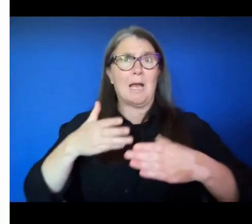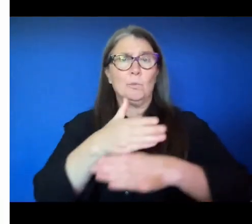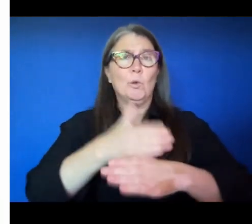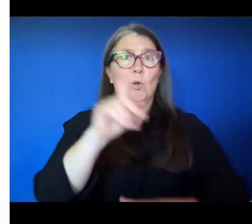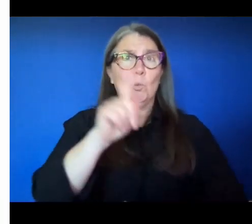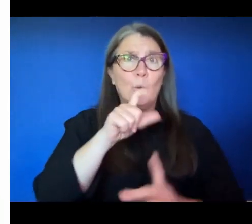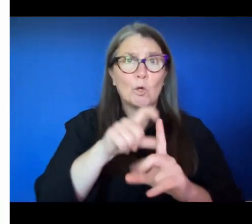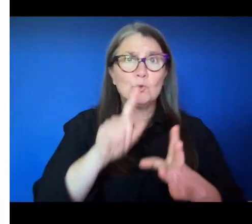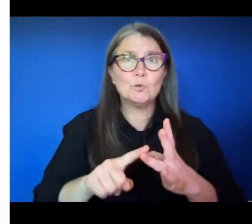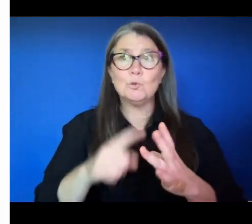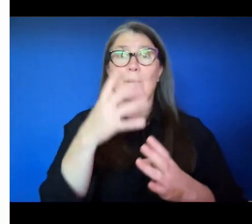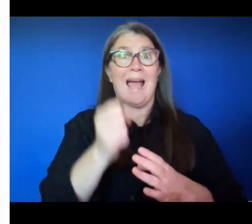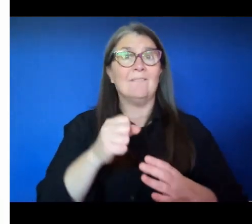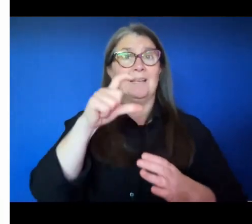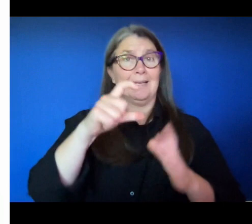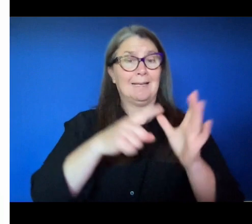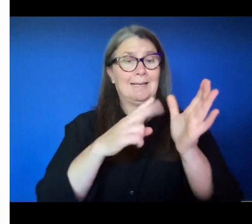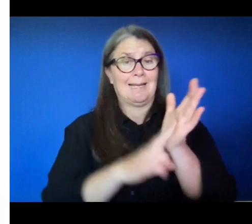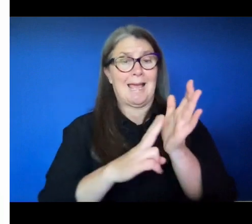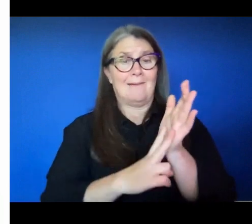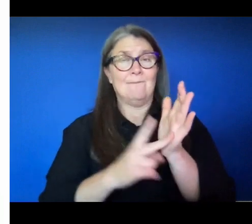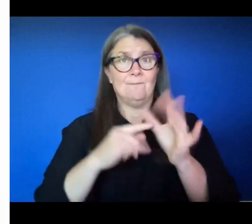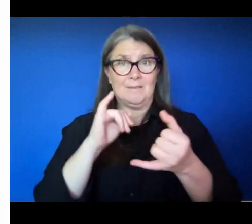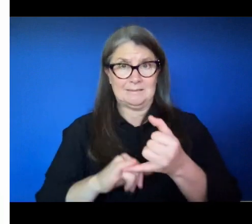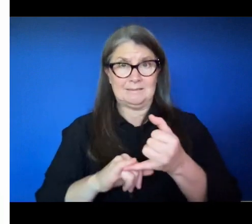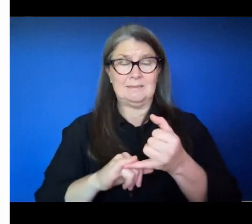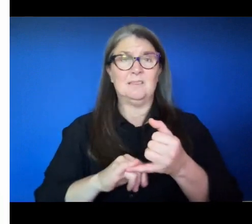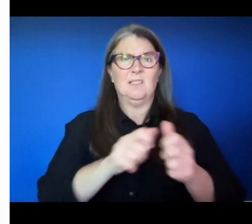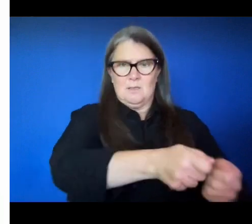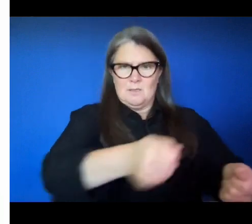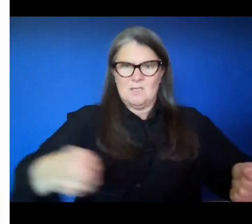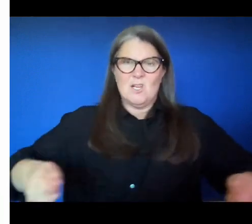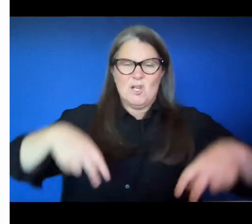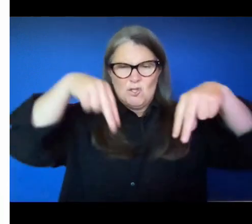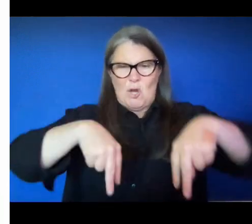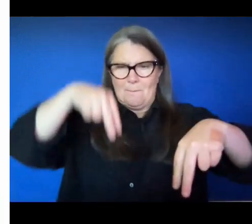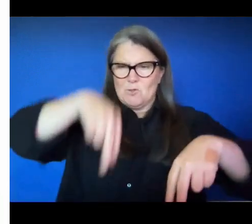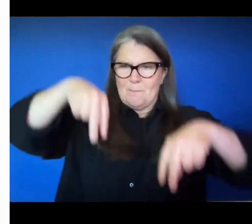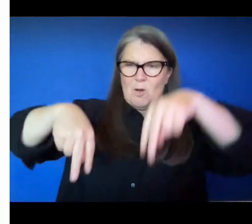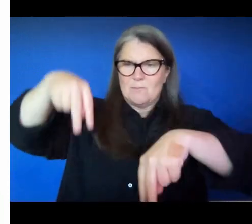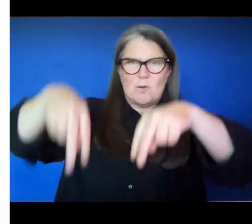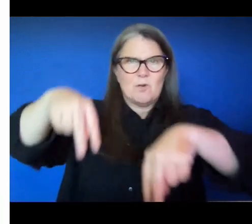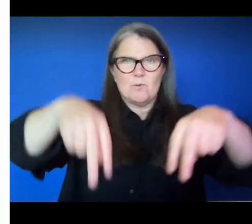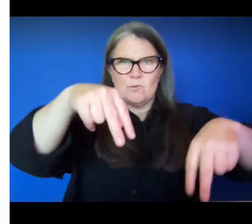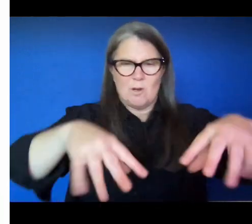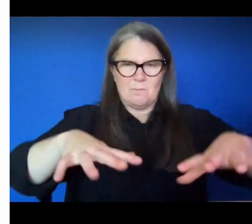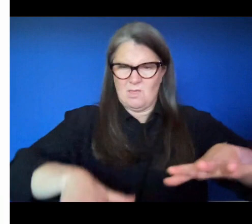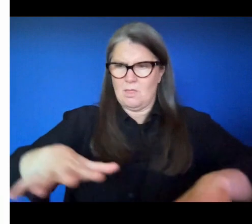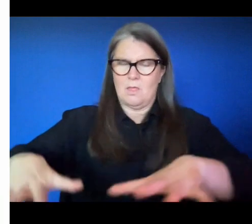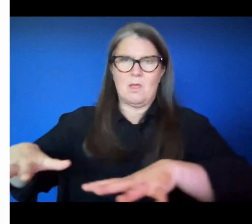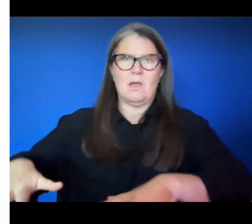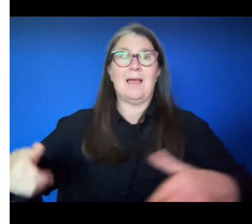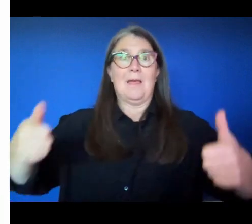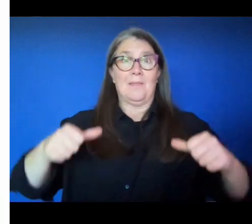canvas with a lot of earth involved. And the petition reads, "Dear Sir, as our representative in the